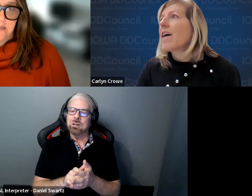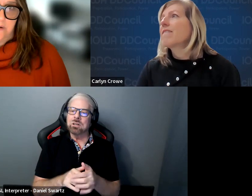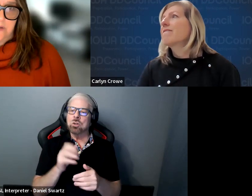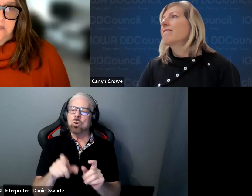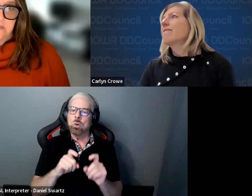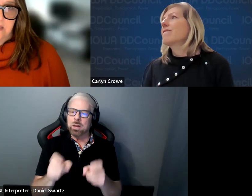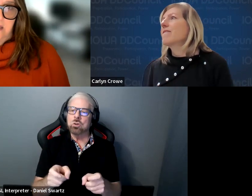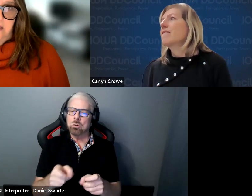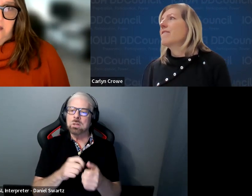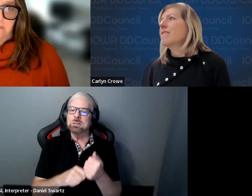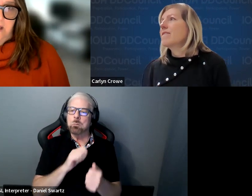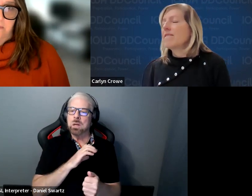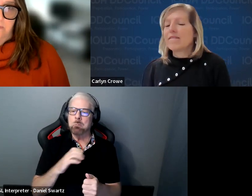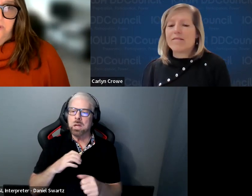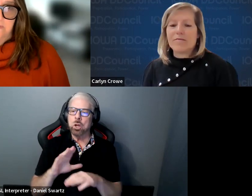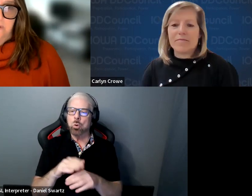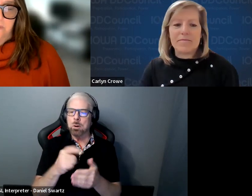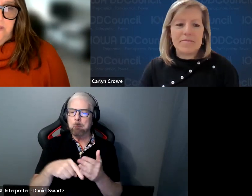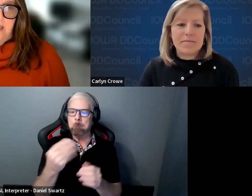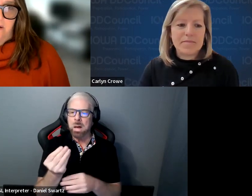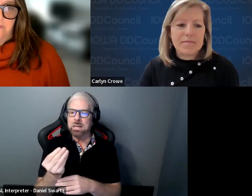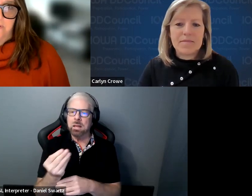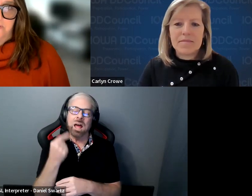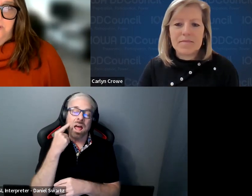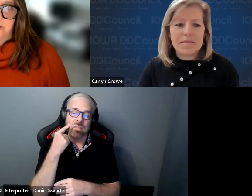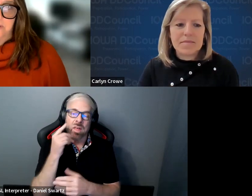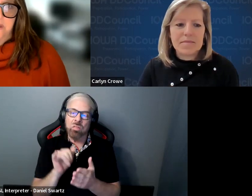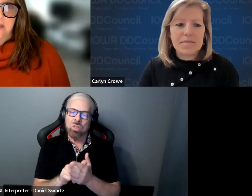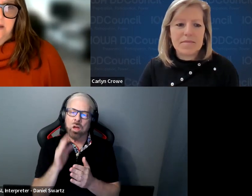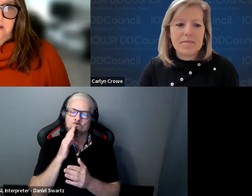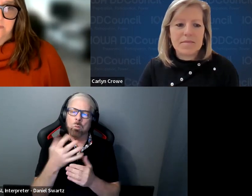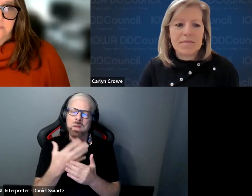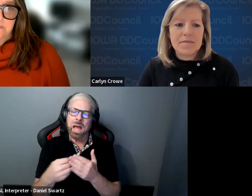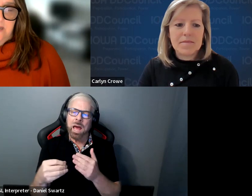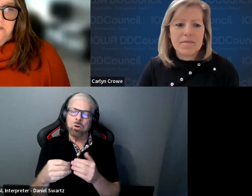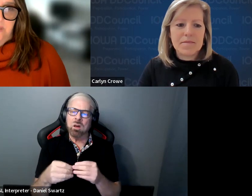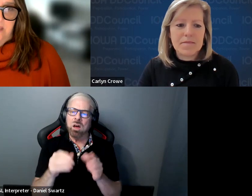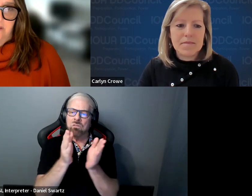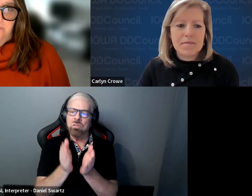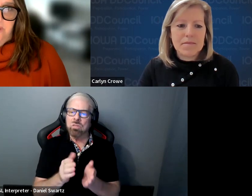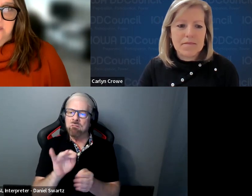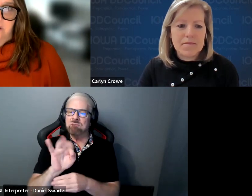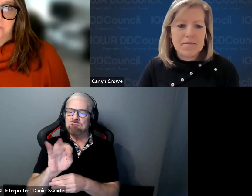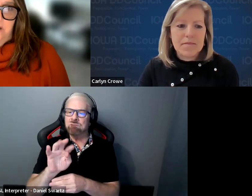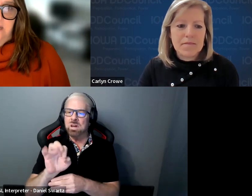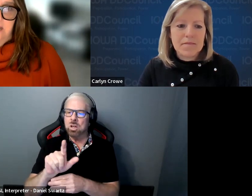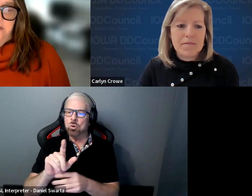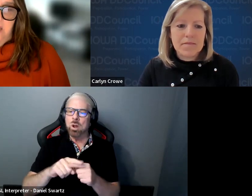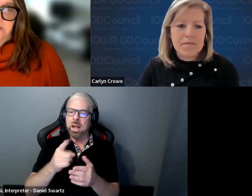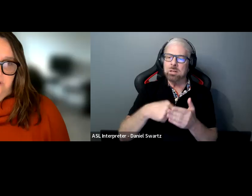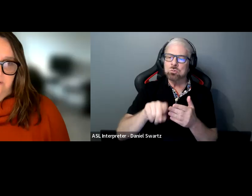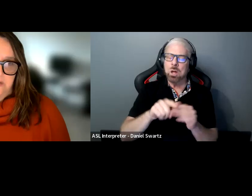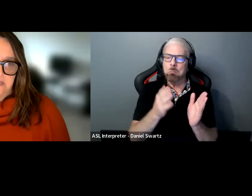Monday. So it's, I believe it will be out from the funnel next week. The plans are to run it in